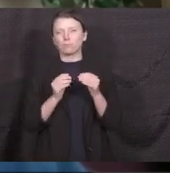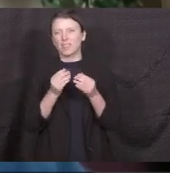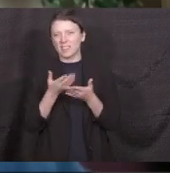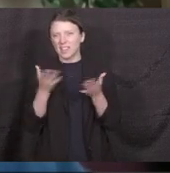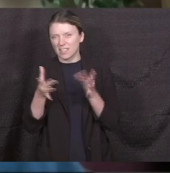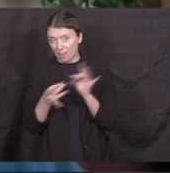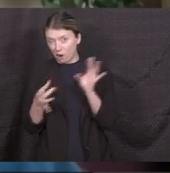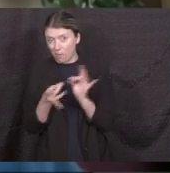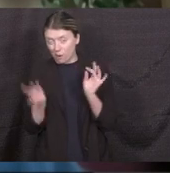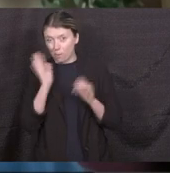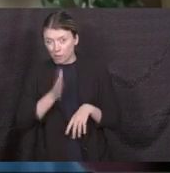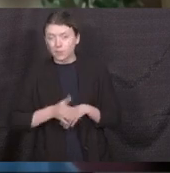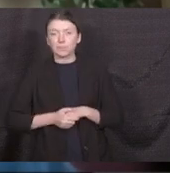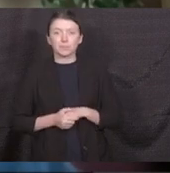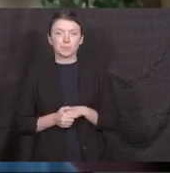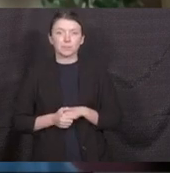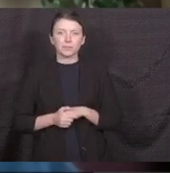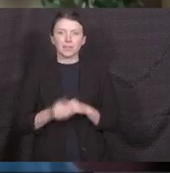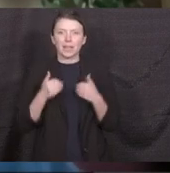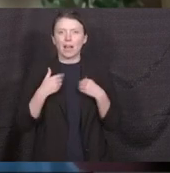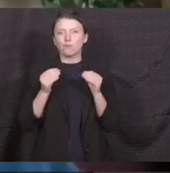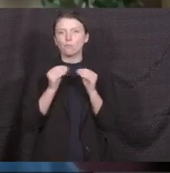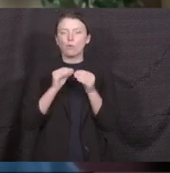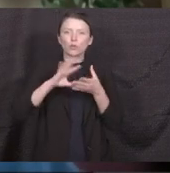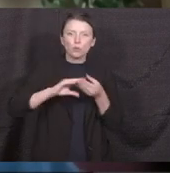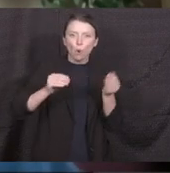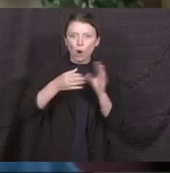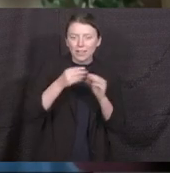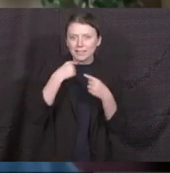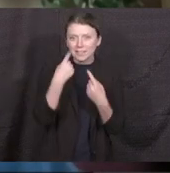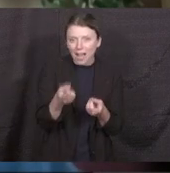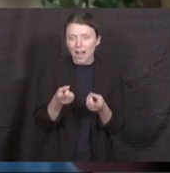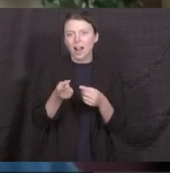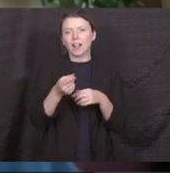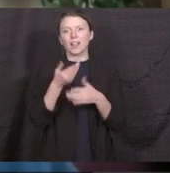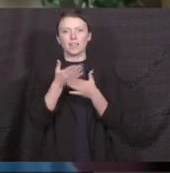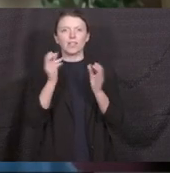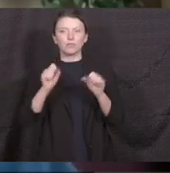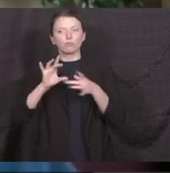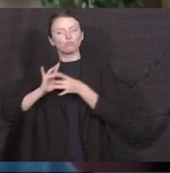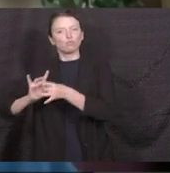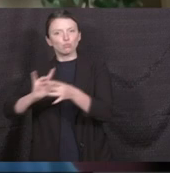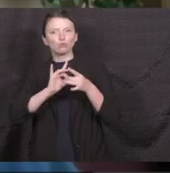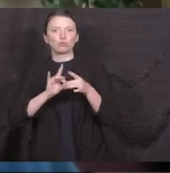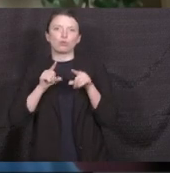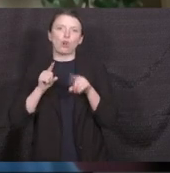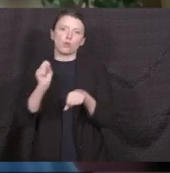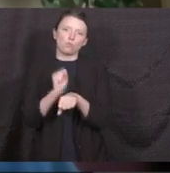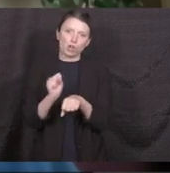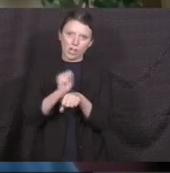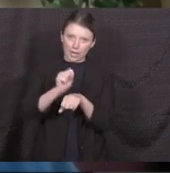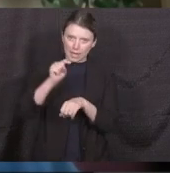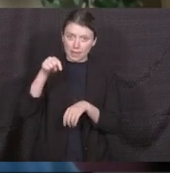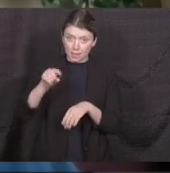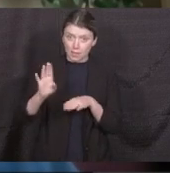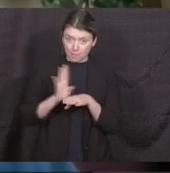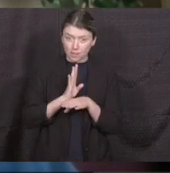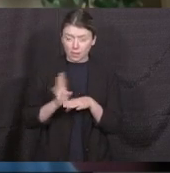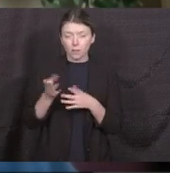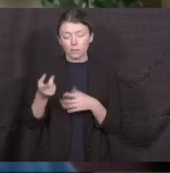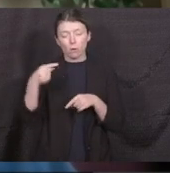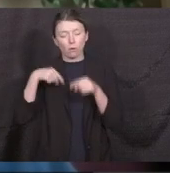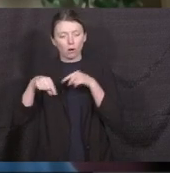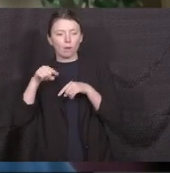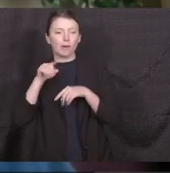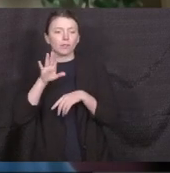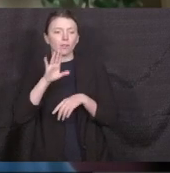all levels of the industry, you have more stories to tell, and you have more things you can relate to as you're working in the business. In terms of getting into